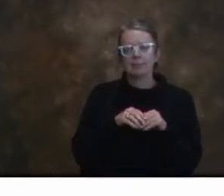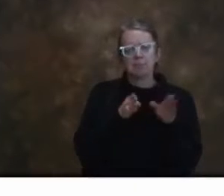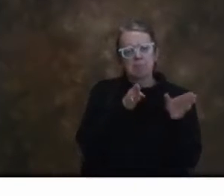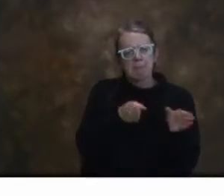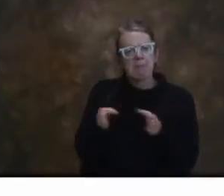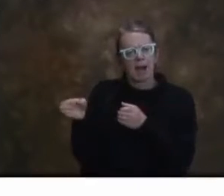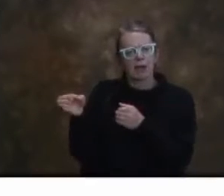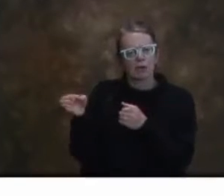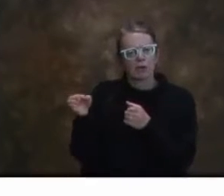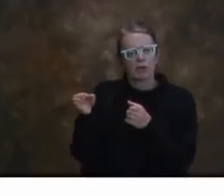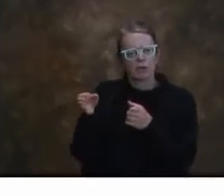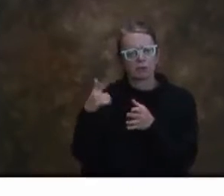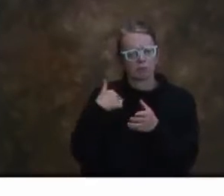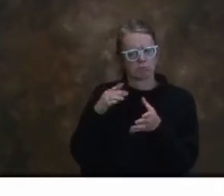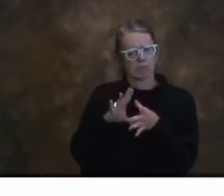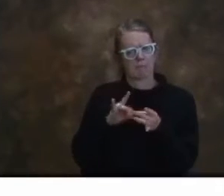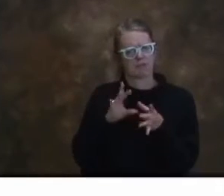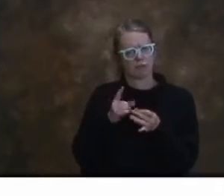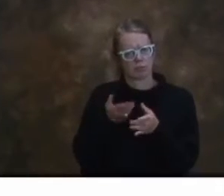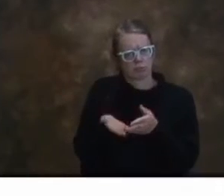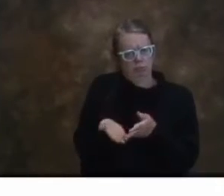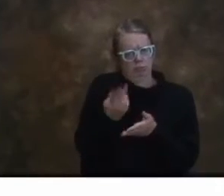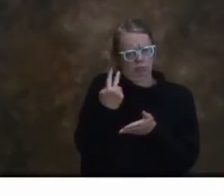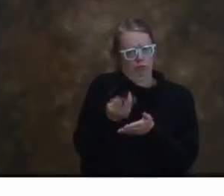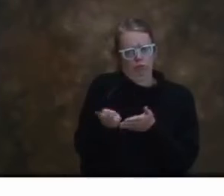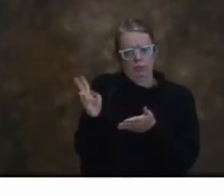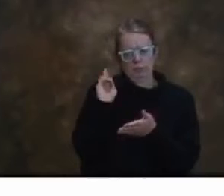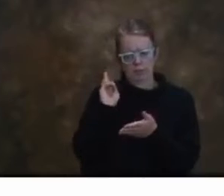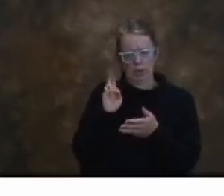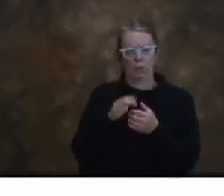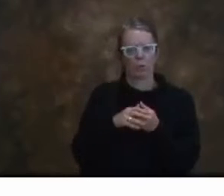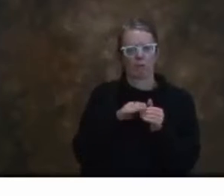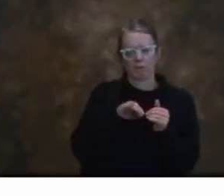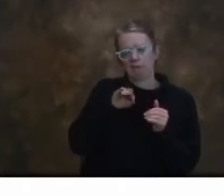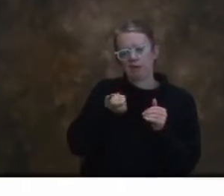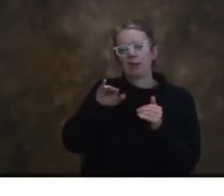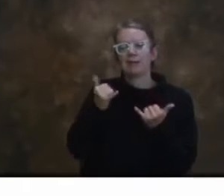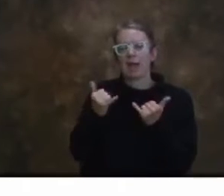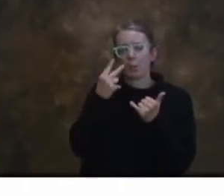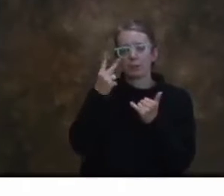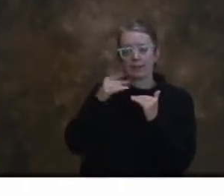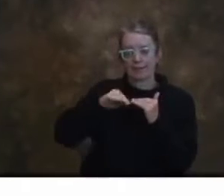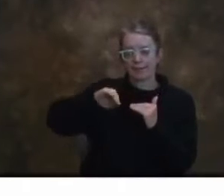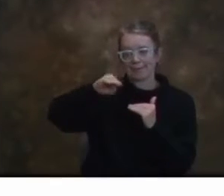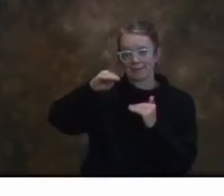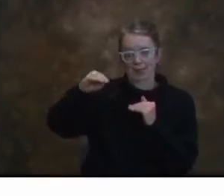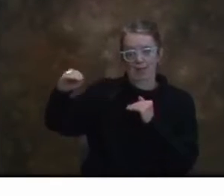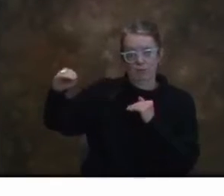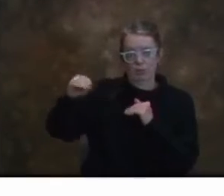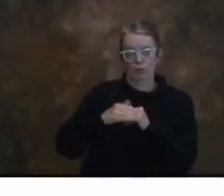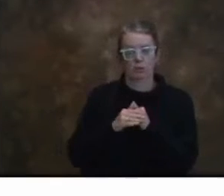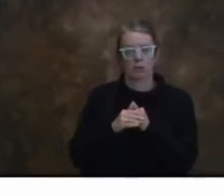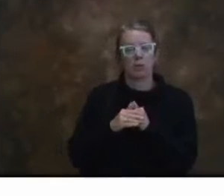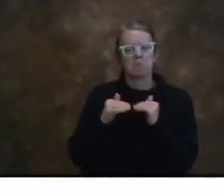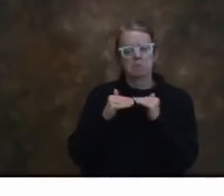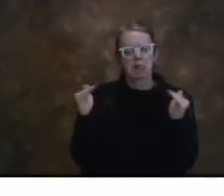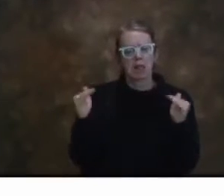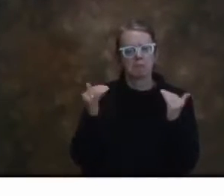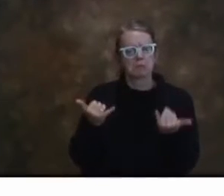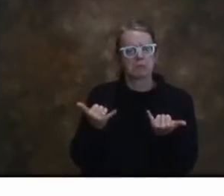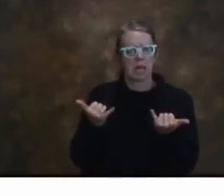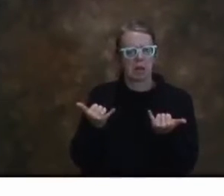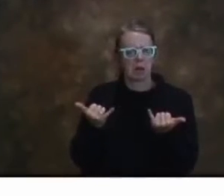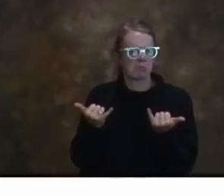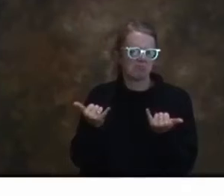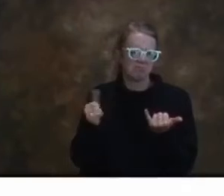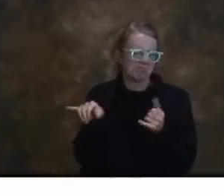that I mentioned last time, and now we're seeing just a leveling off of that. The levels that we're seeing now aren't too different than those of